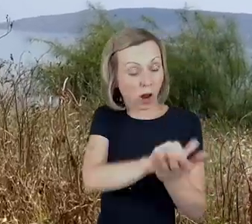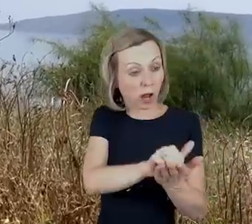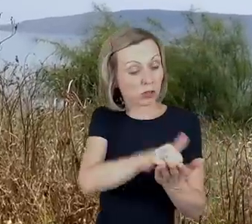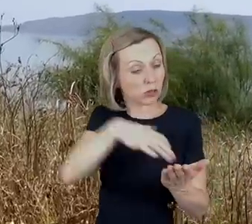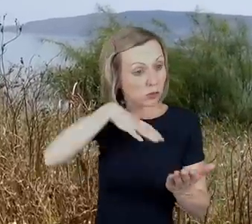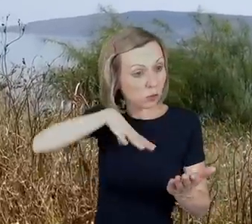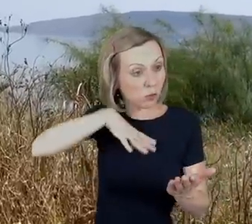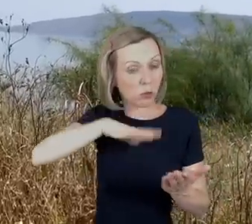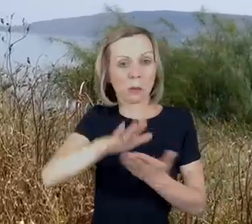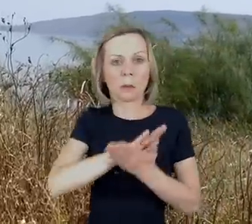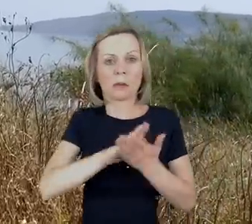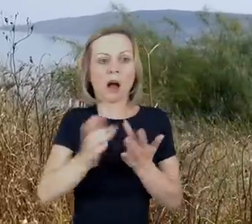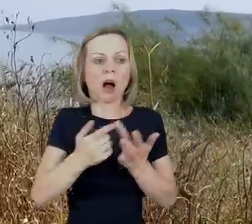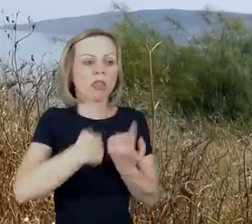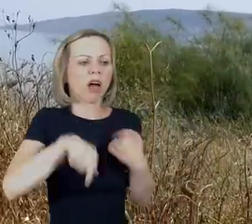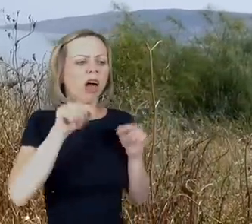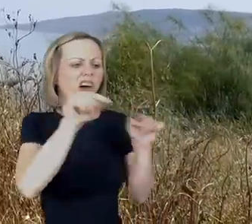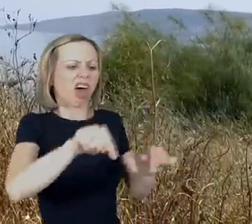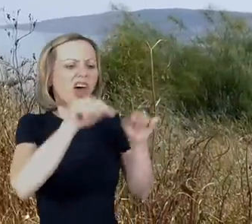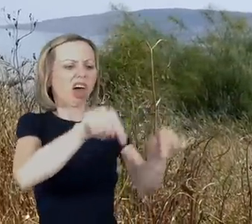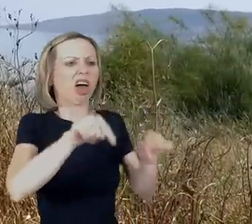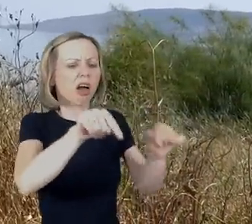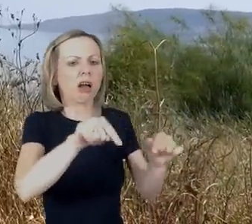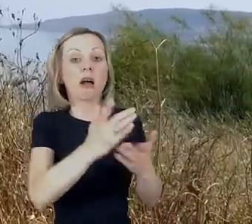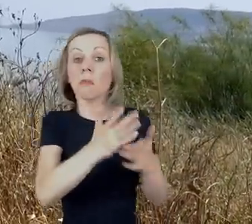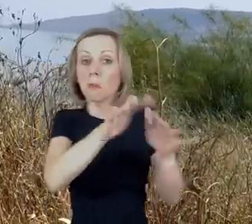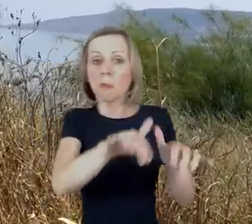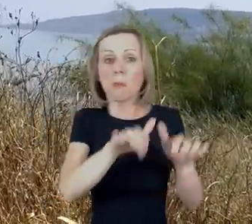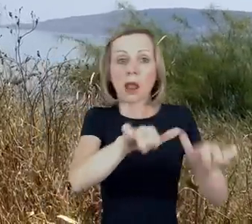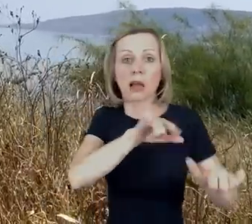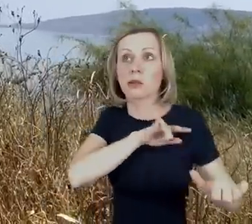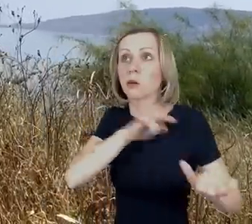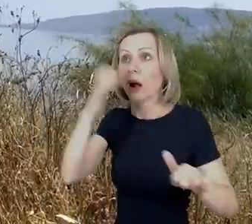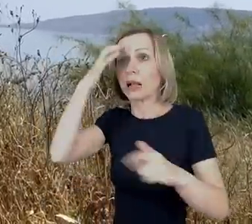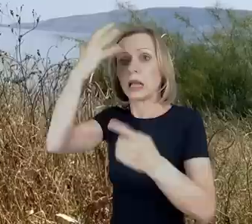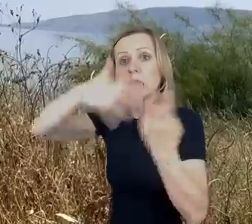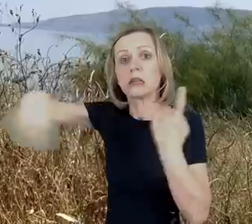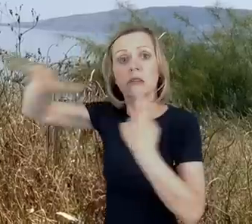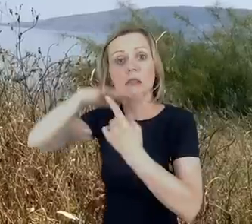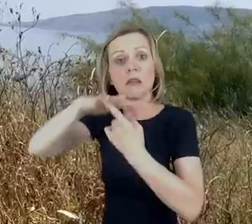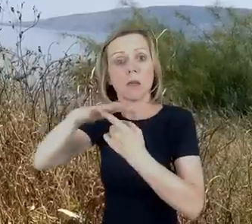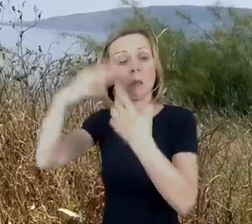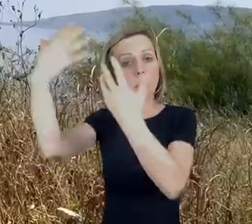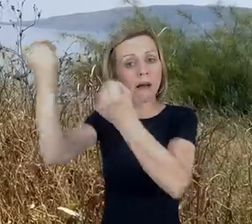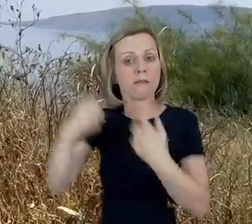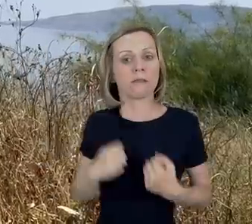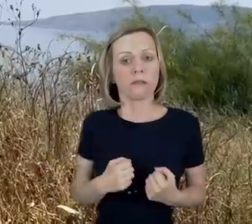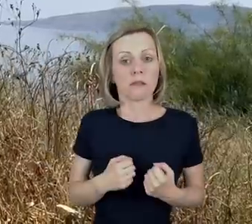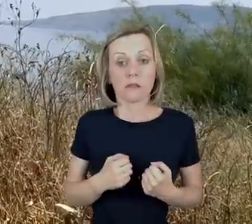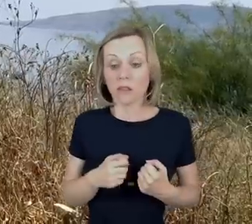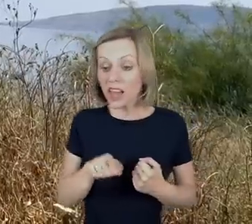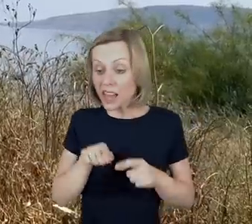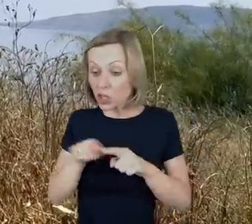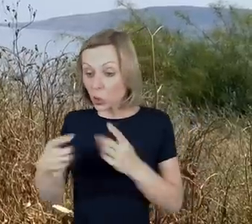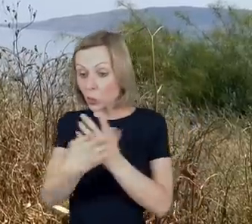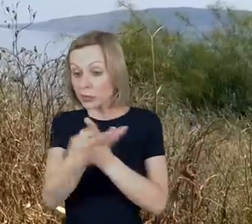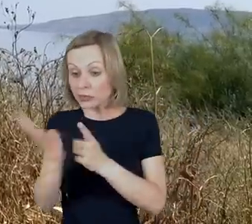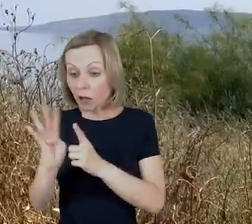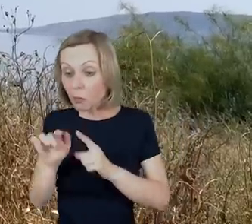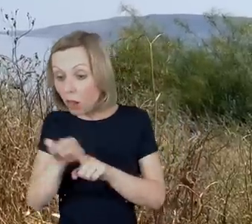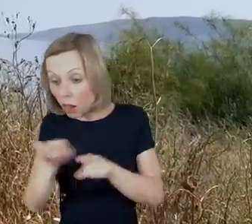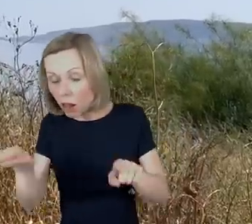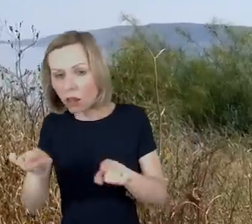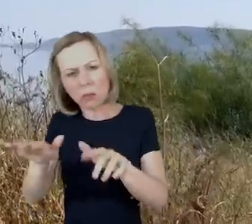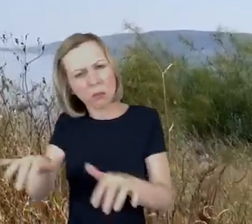Blessed are those who are persecuted for righteousness' sake, for theirs is the kingdom of heaven. And blessed are you when